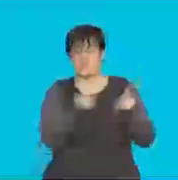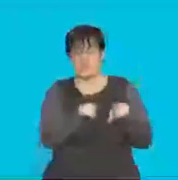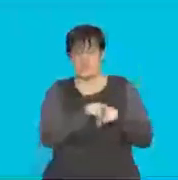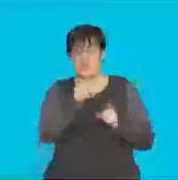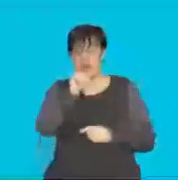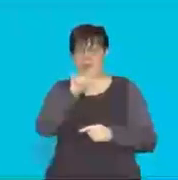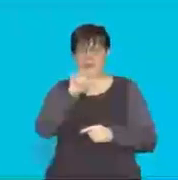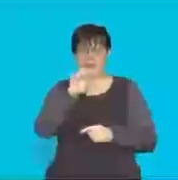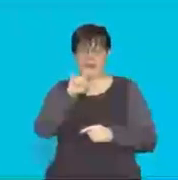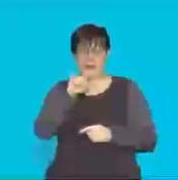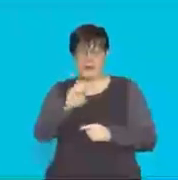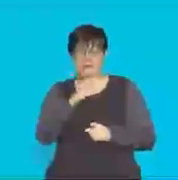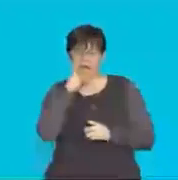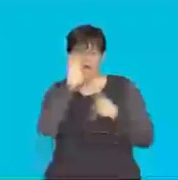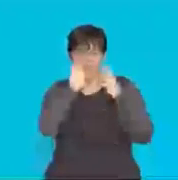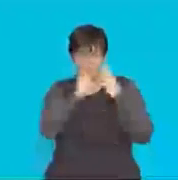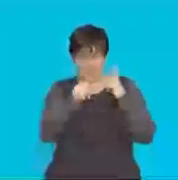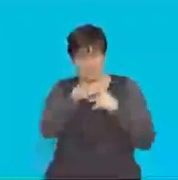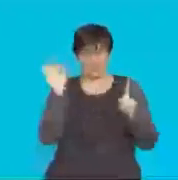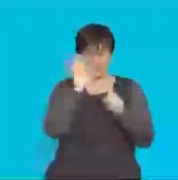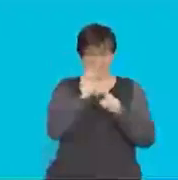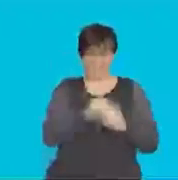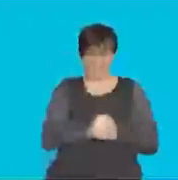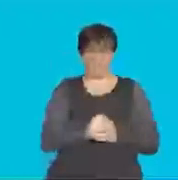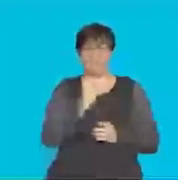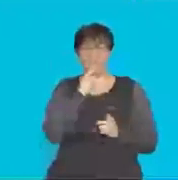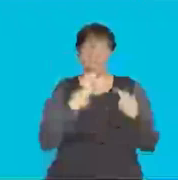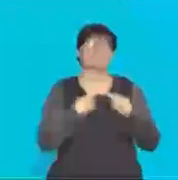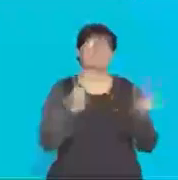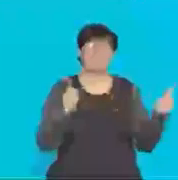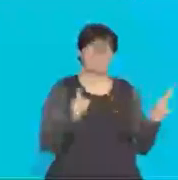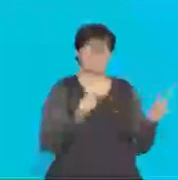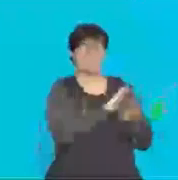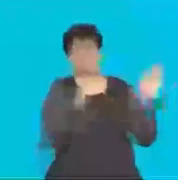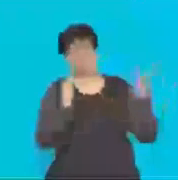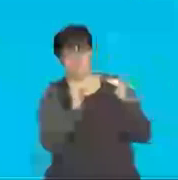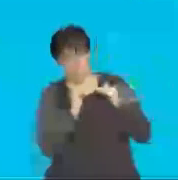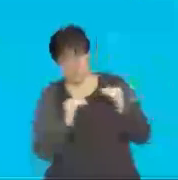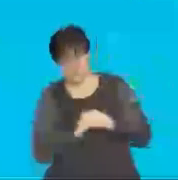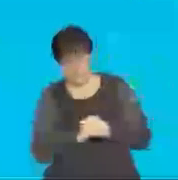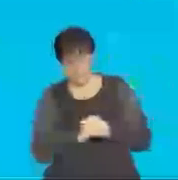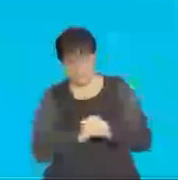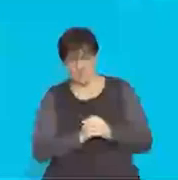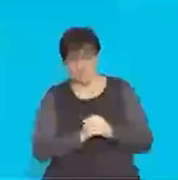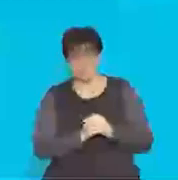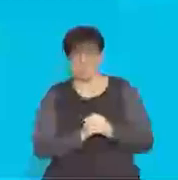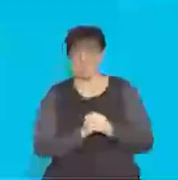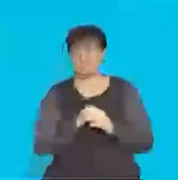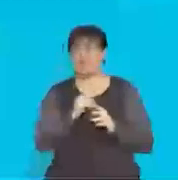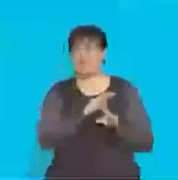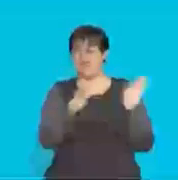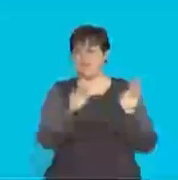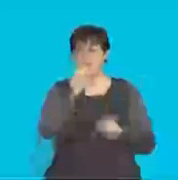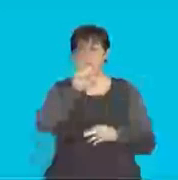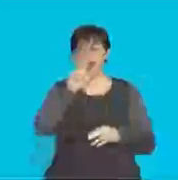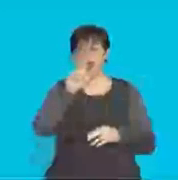particular characteristic. Guys, this is again a fancy way of saying different, unlike. So when we talk of unlike alleles, we're